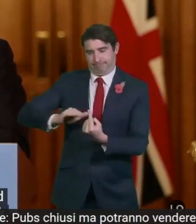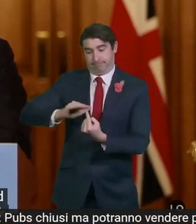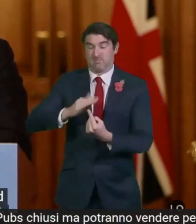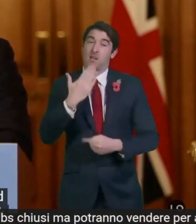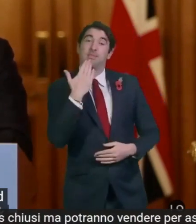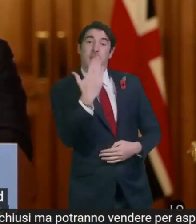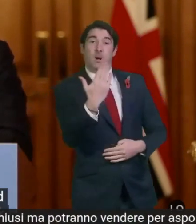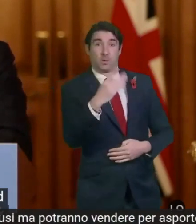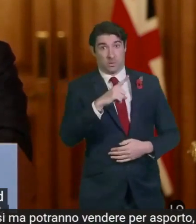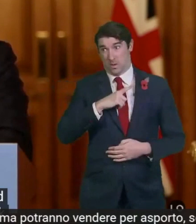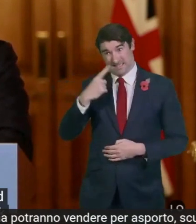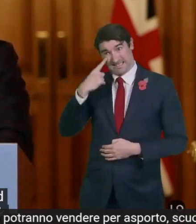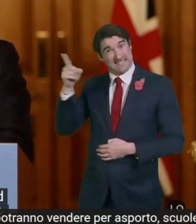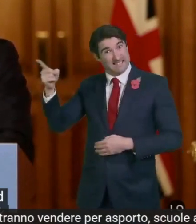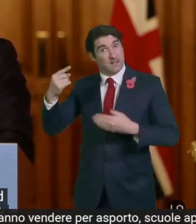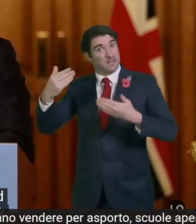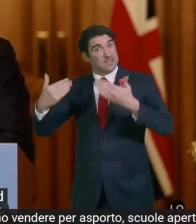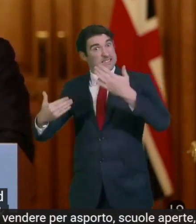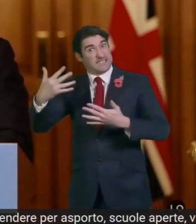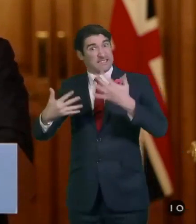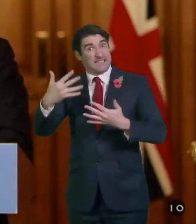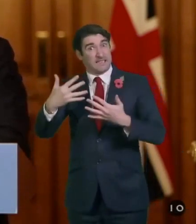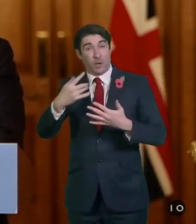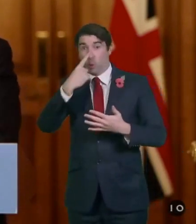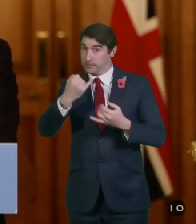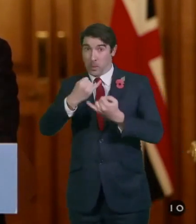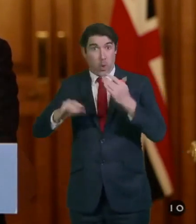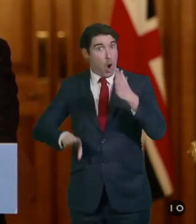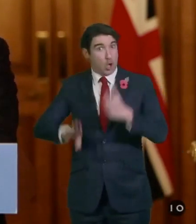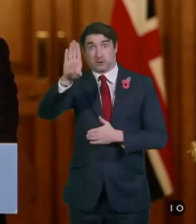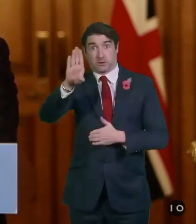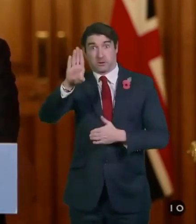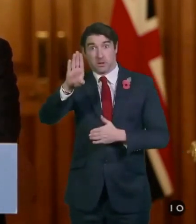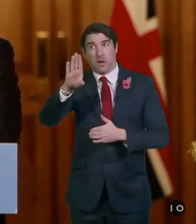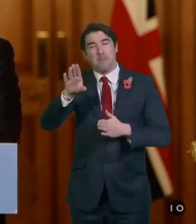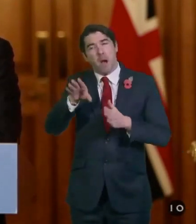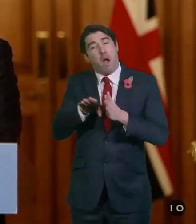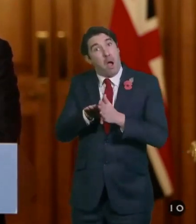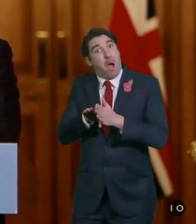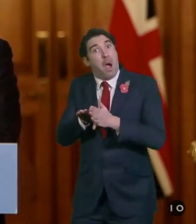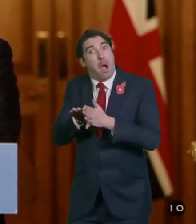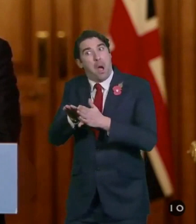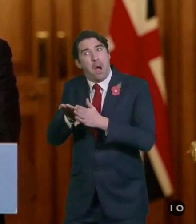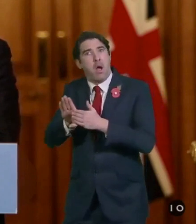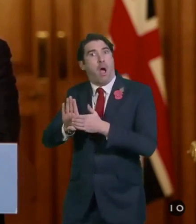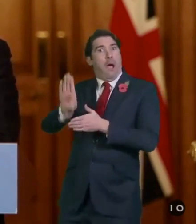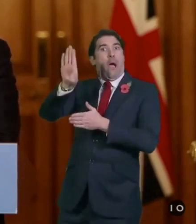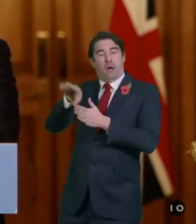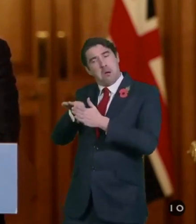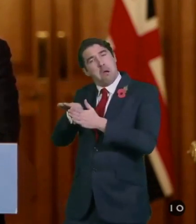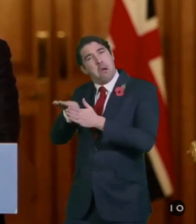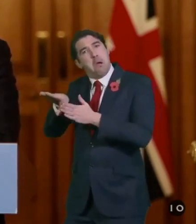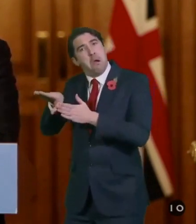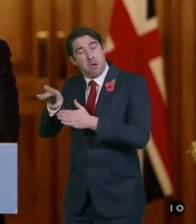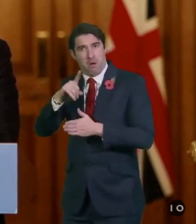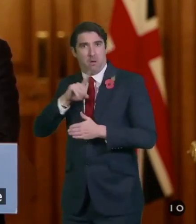signs that your work has been paying off, and we will continue as far as we possibly can to adopt a